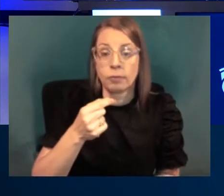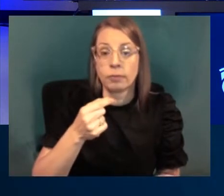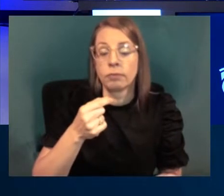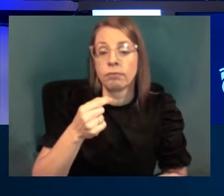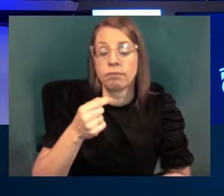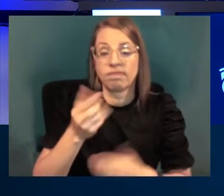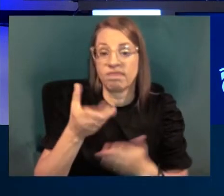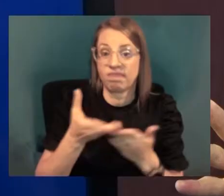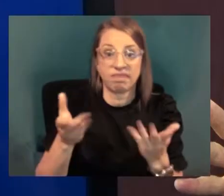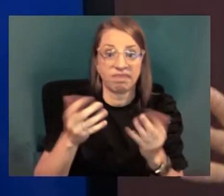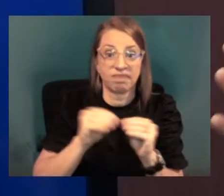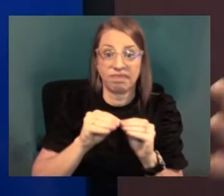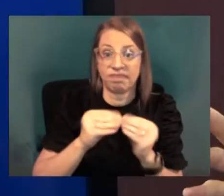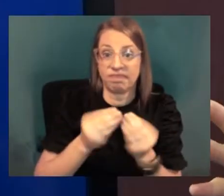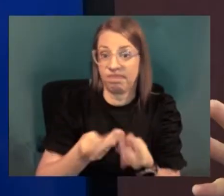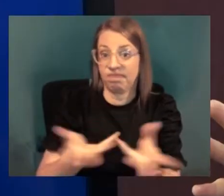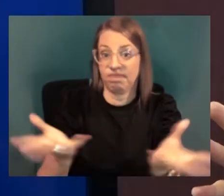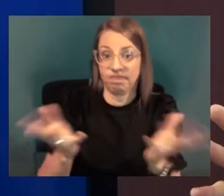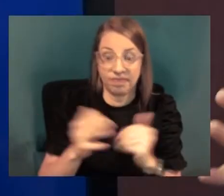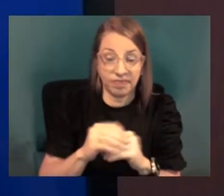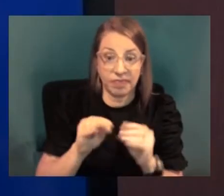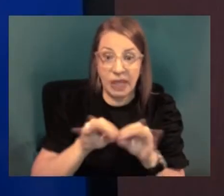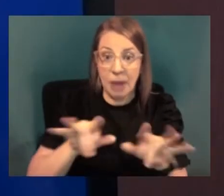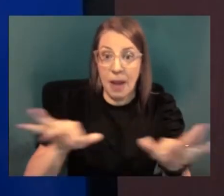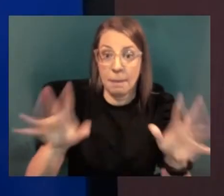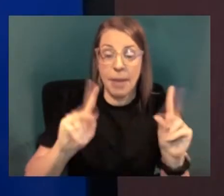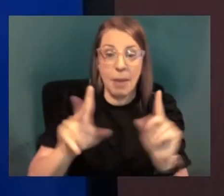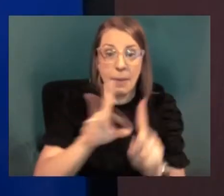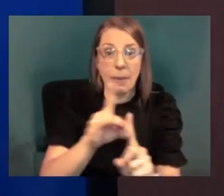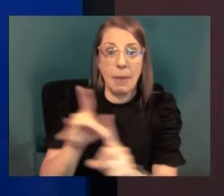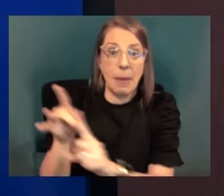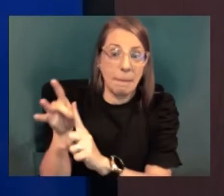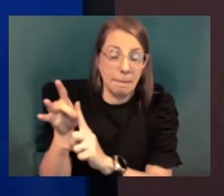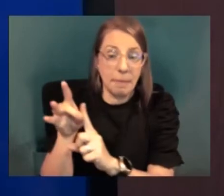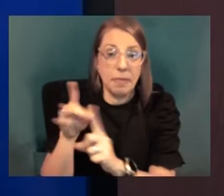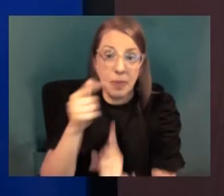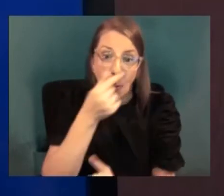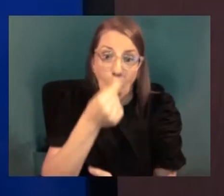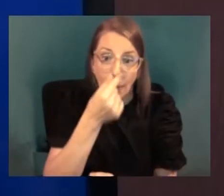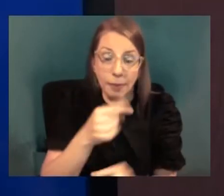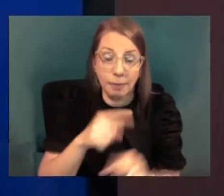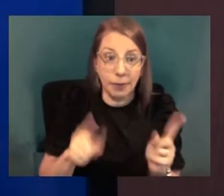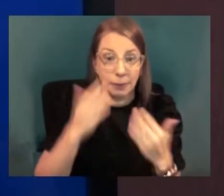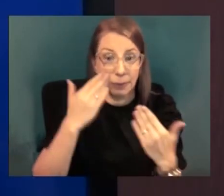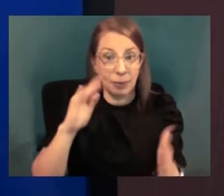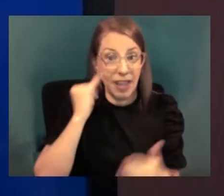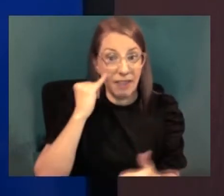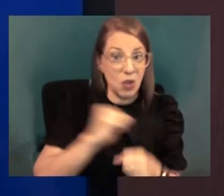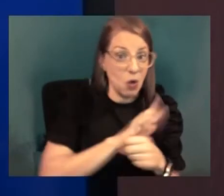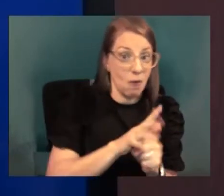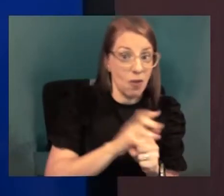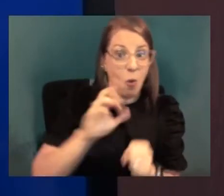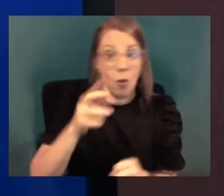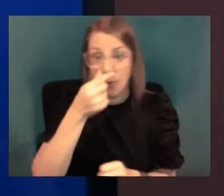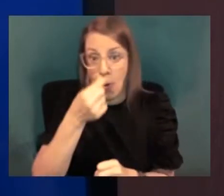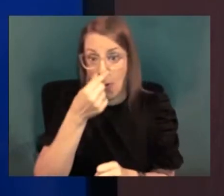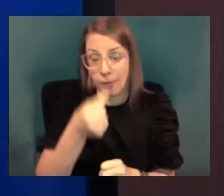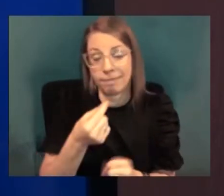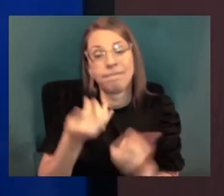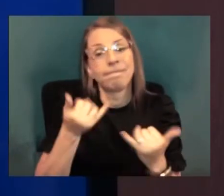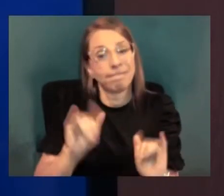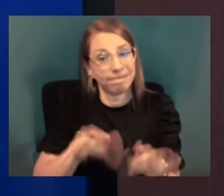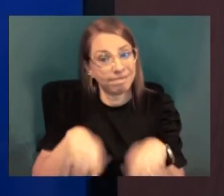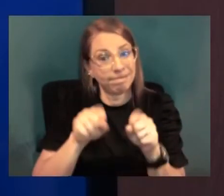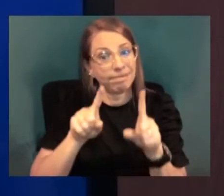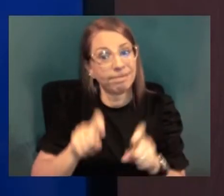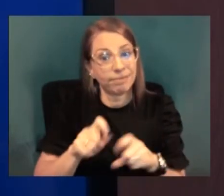summer cold, that's out there, and people are getting it. The problem is you don't know if you have COVID or not. You've got to still get tested, because